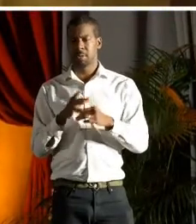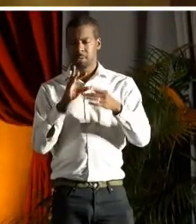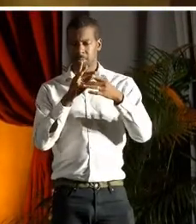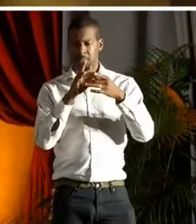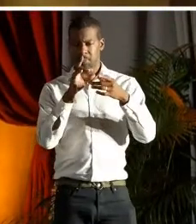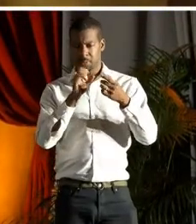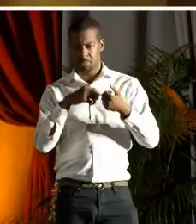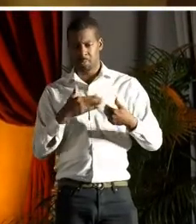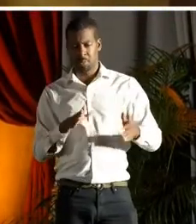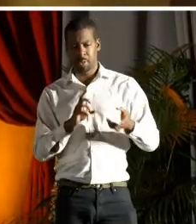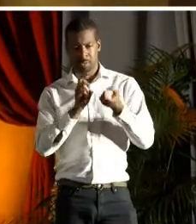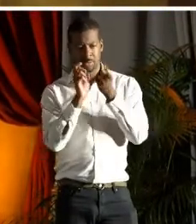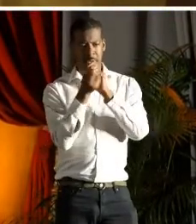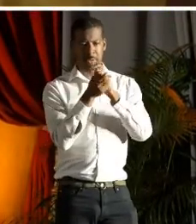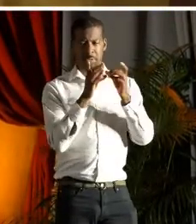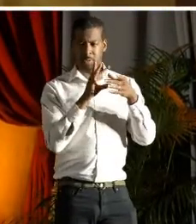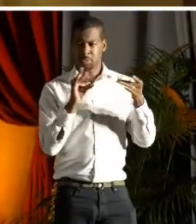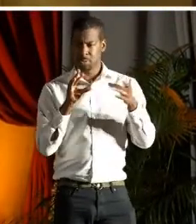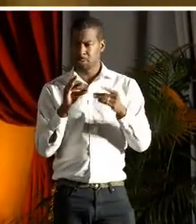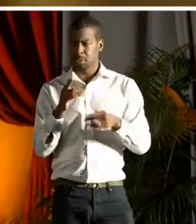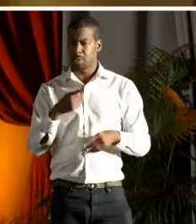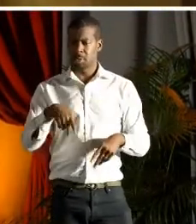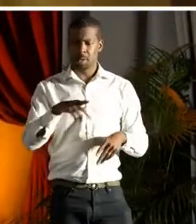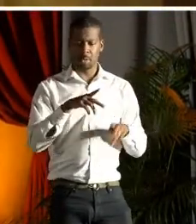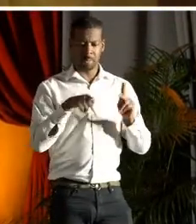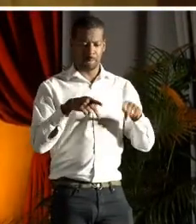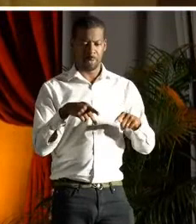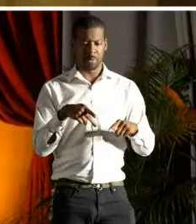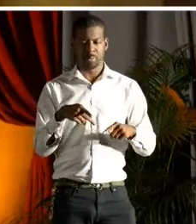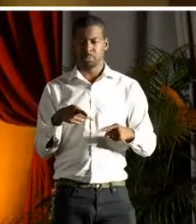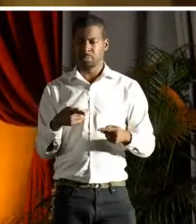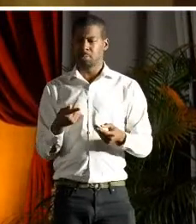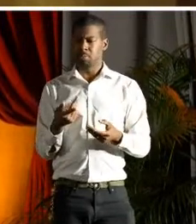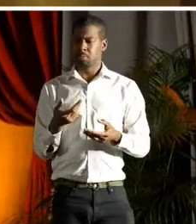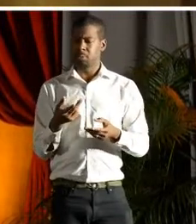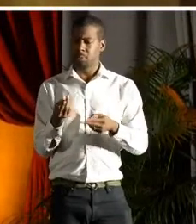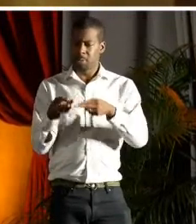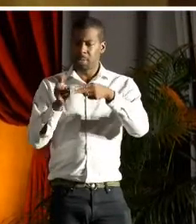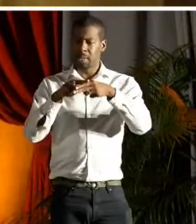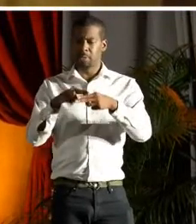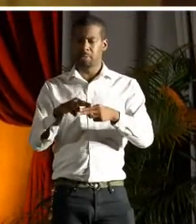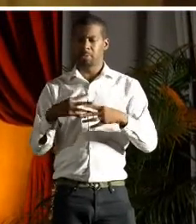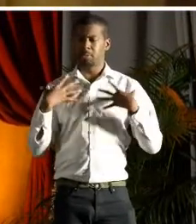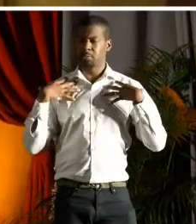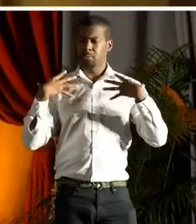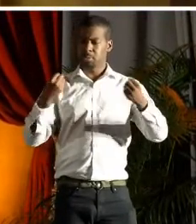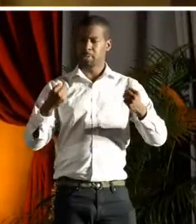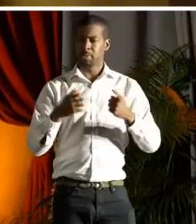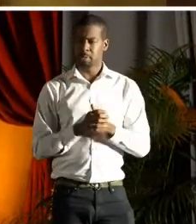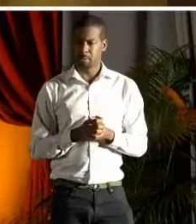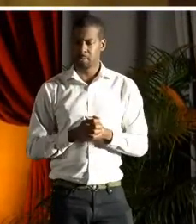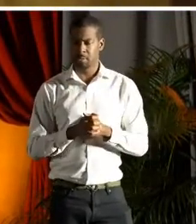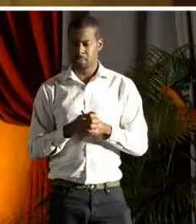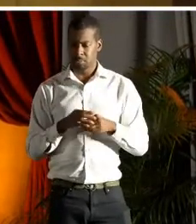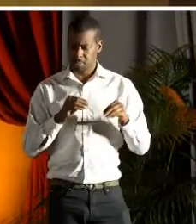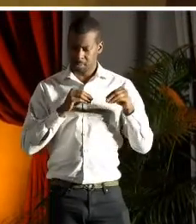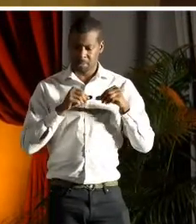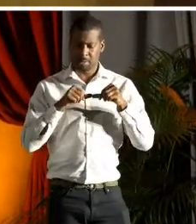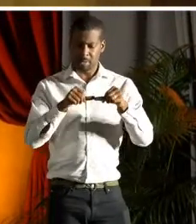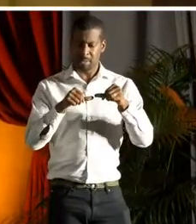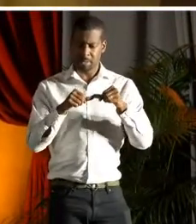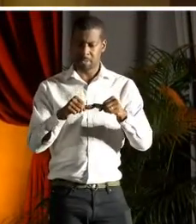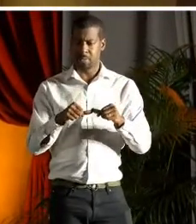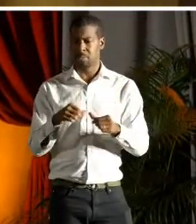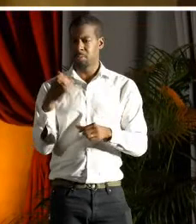intervention. Protest is a way in which our people gain strength from one another to keep moving on, to understand that we can hold